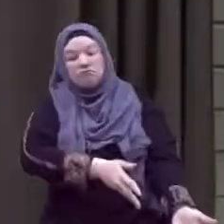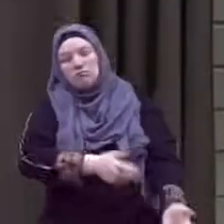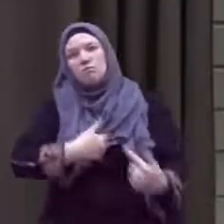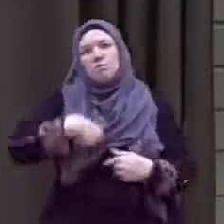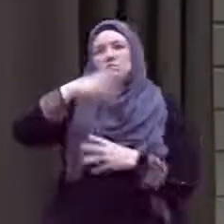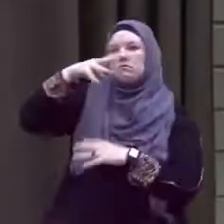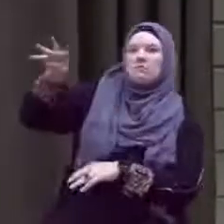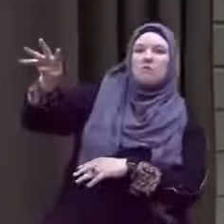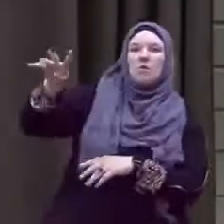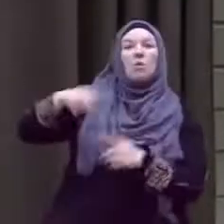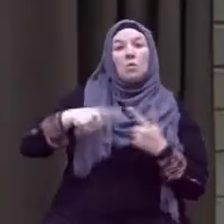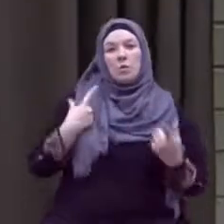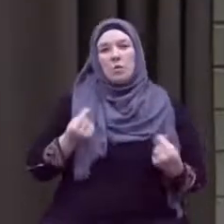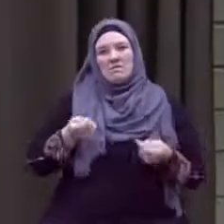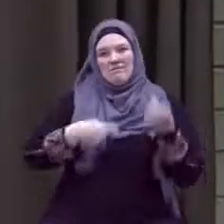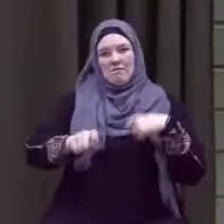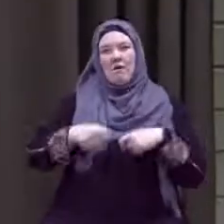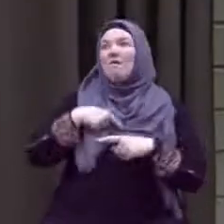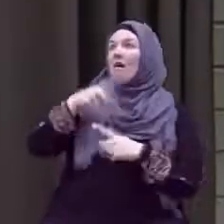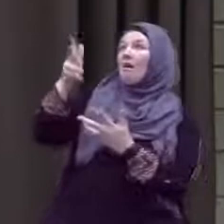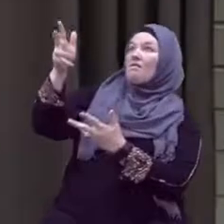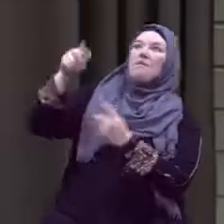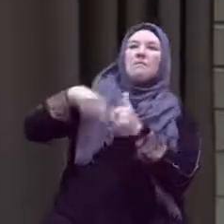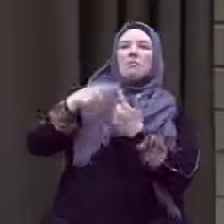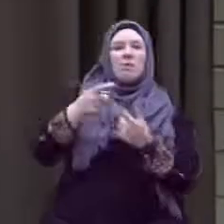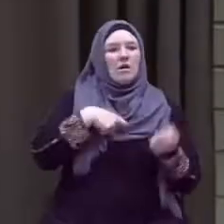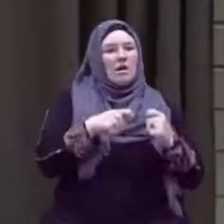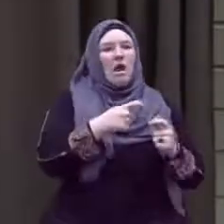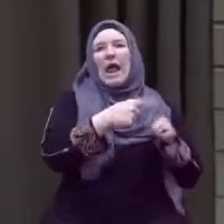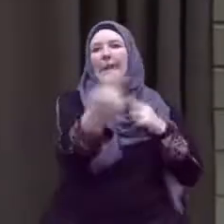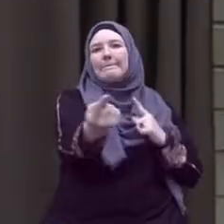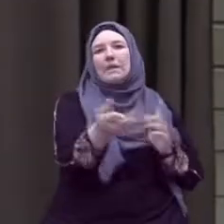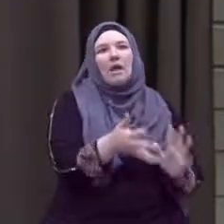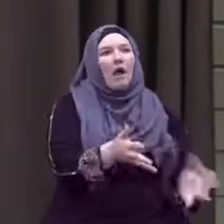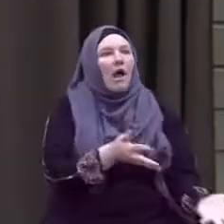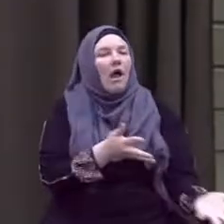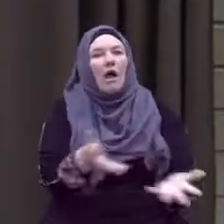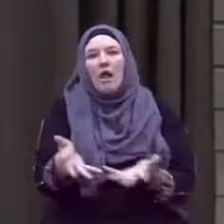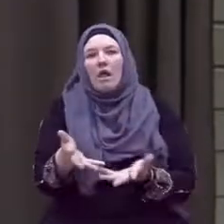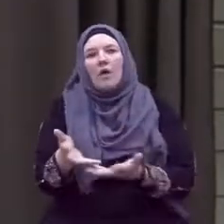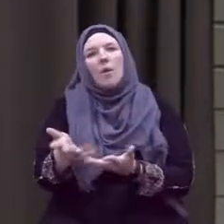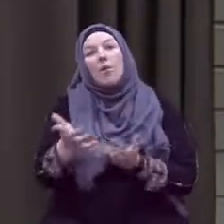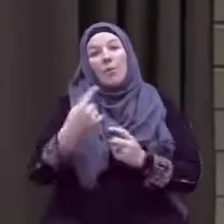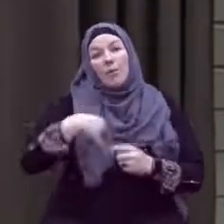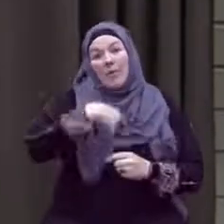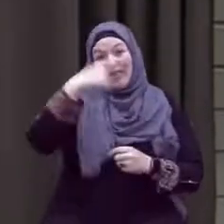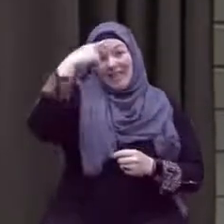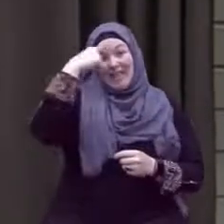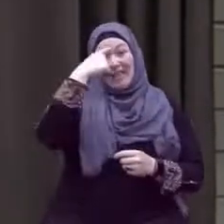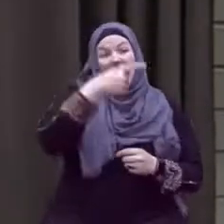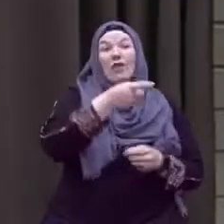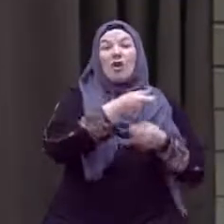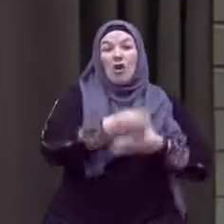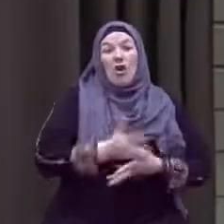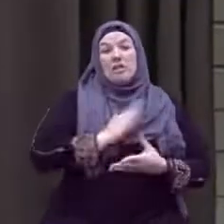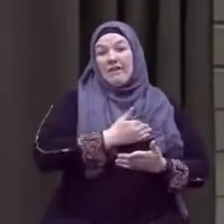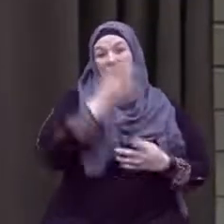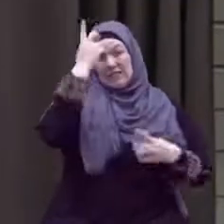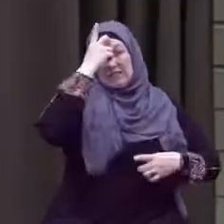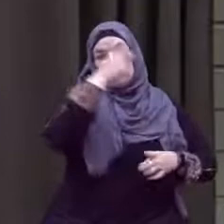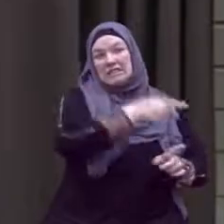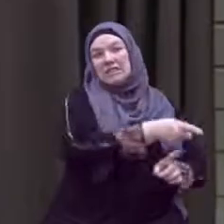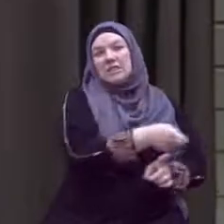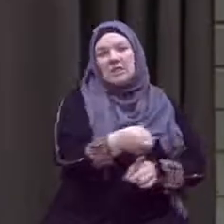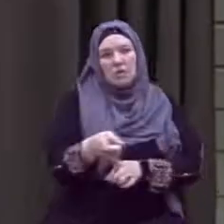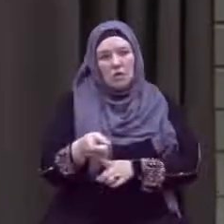hands to our own enemies. We think they, the cause of our disease, is